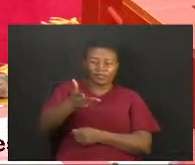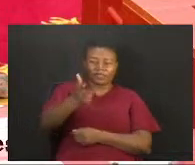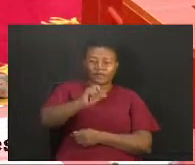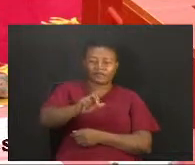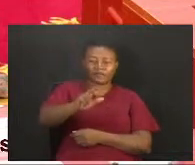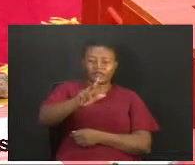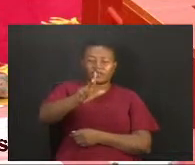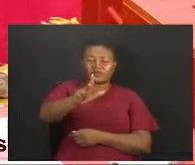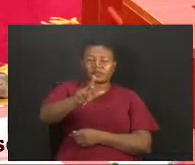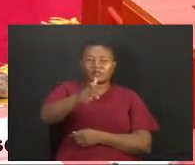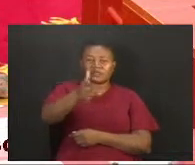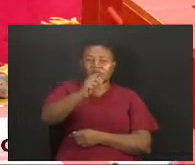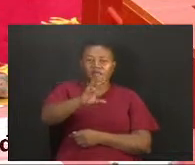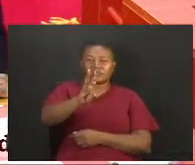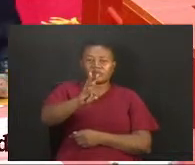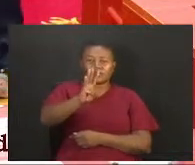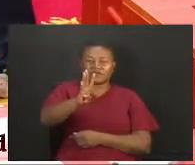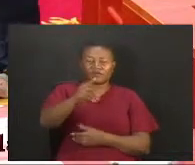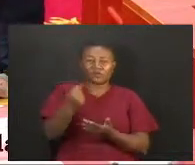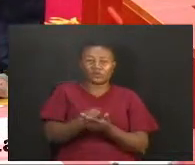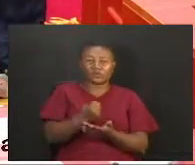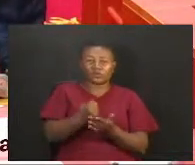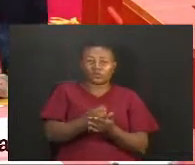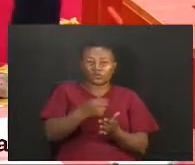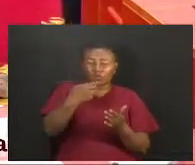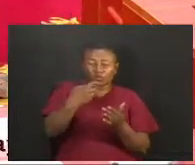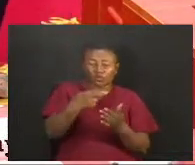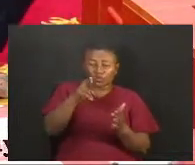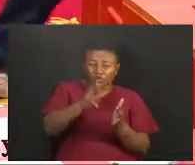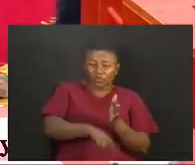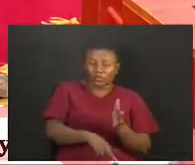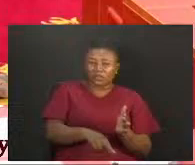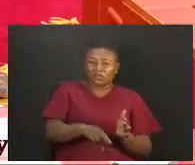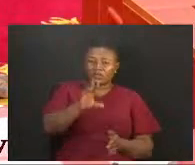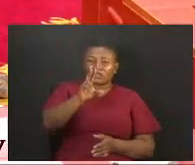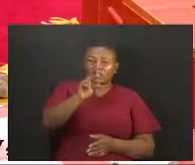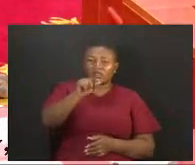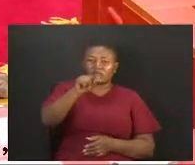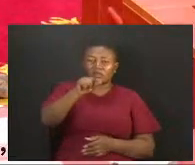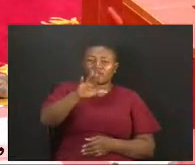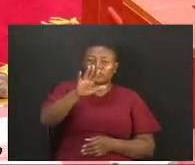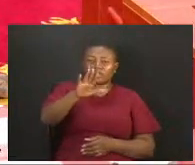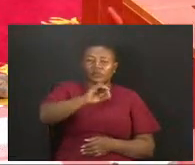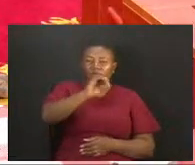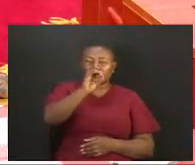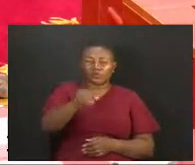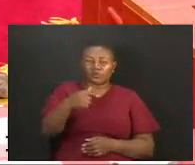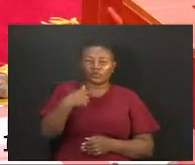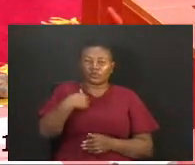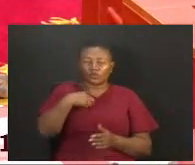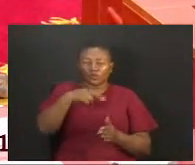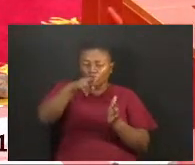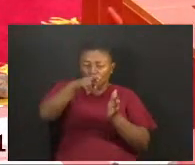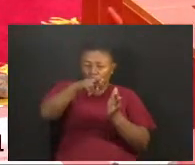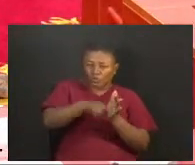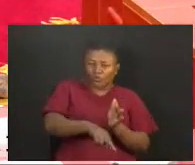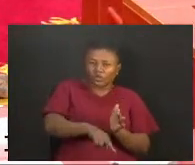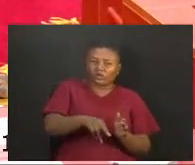Treasury bill rate of 30.15%. We have successfully reduced this rate